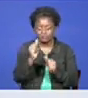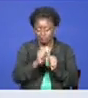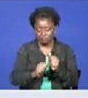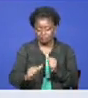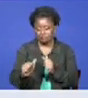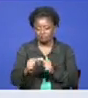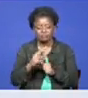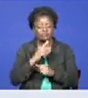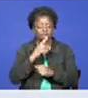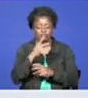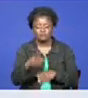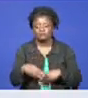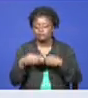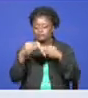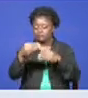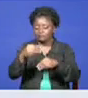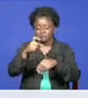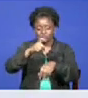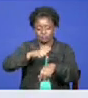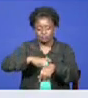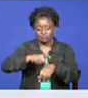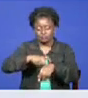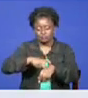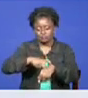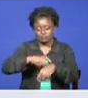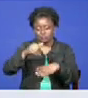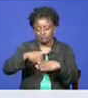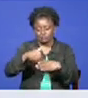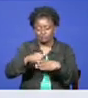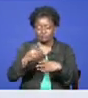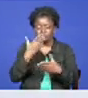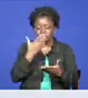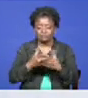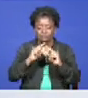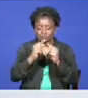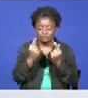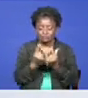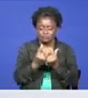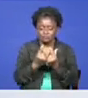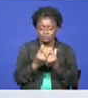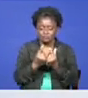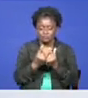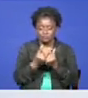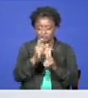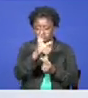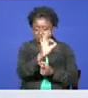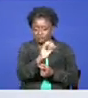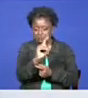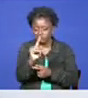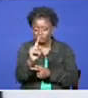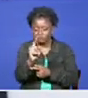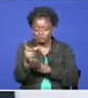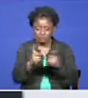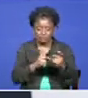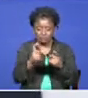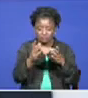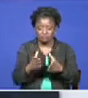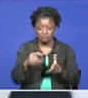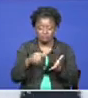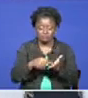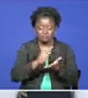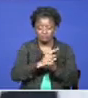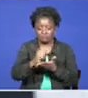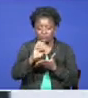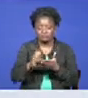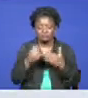everybody's really putting time into it. So we have a good group of kids. We have 91 competitors this weekend. All right,